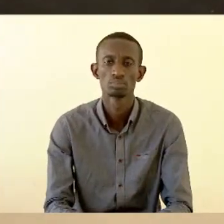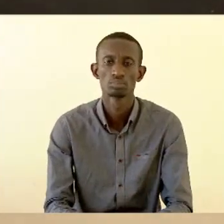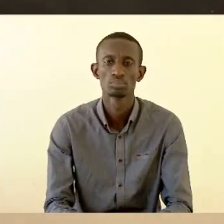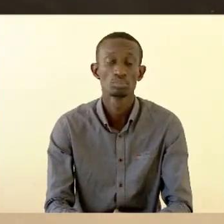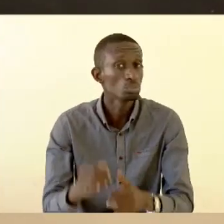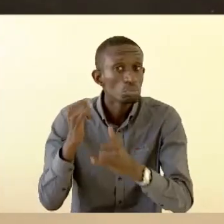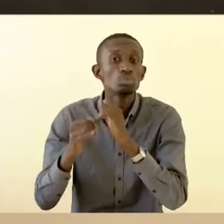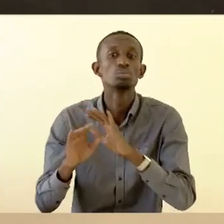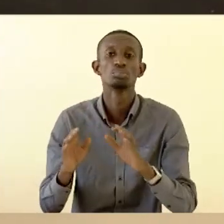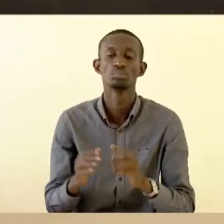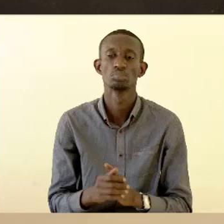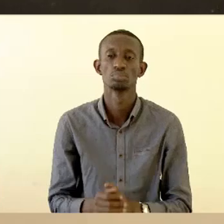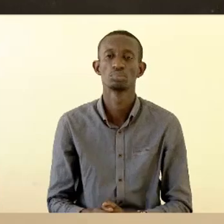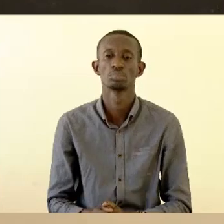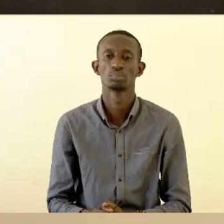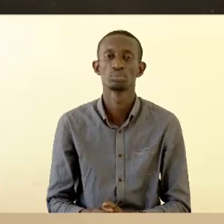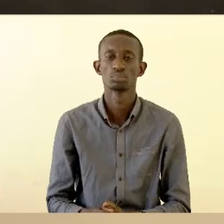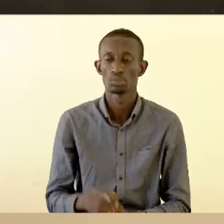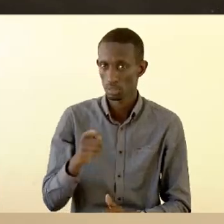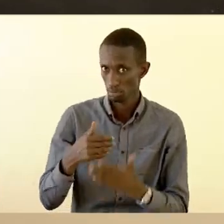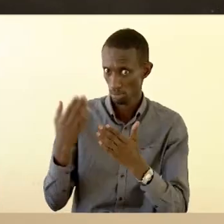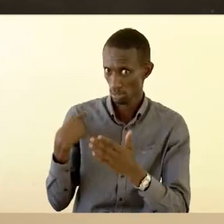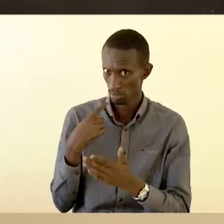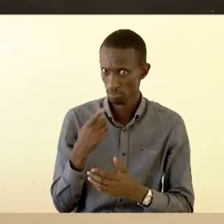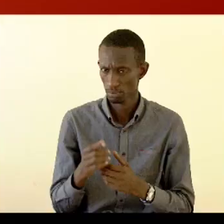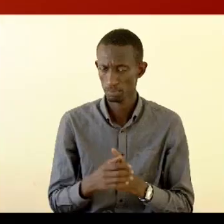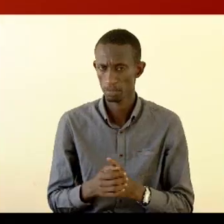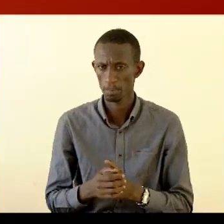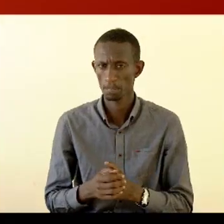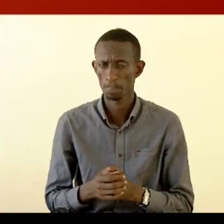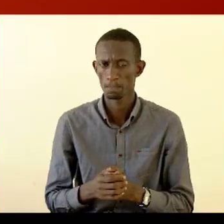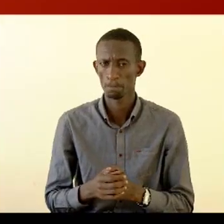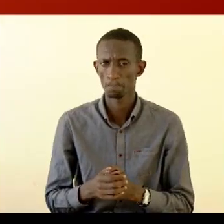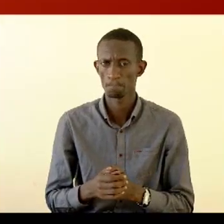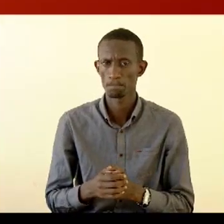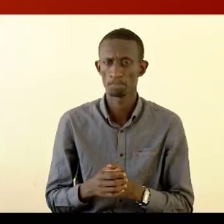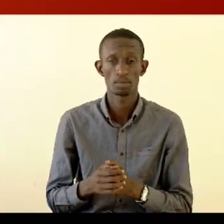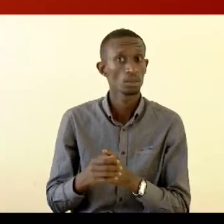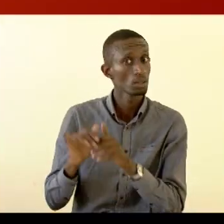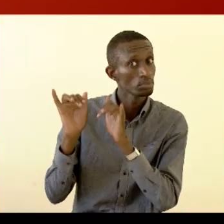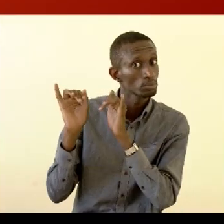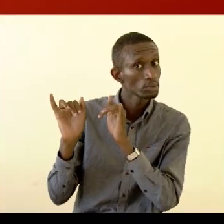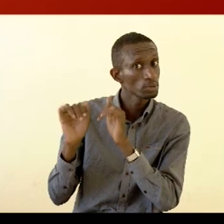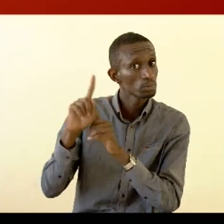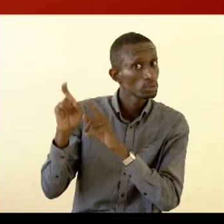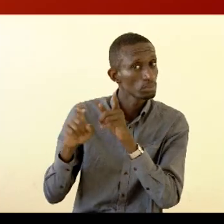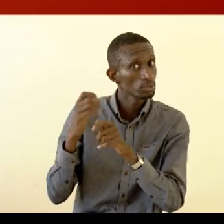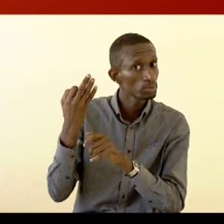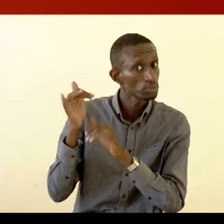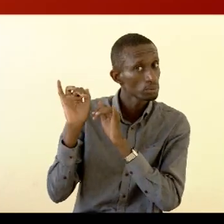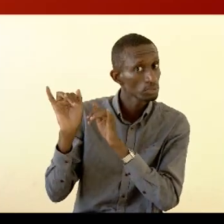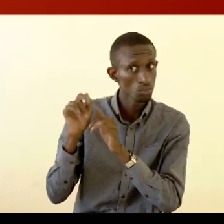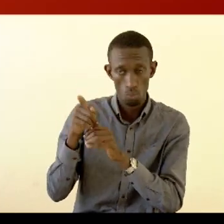We are done. And as I said, the remaining questions will be